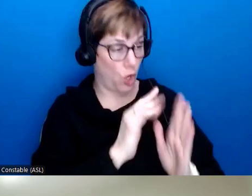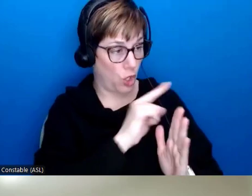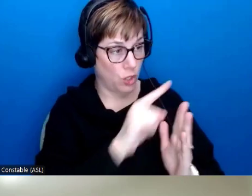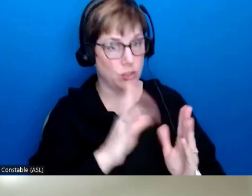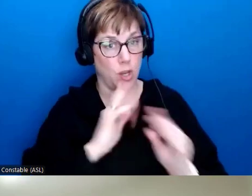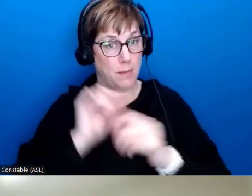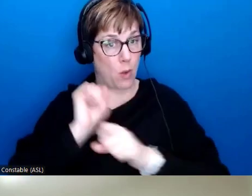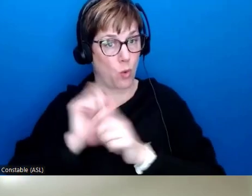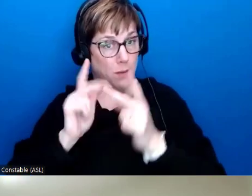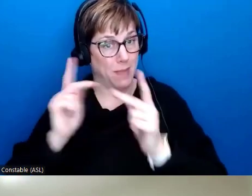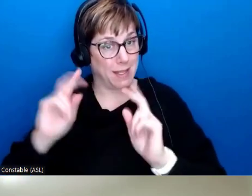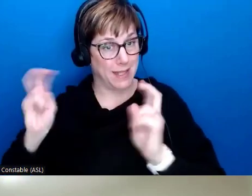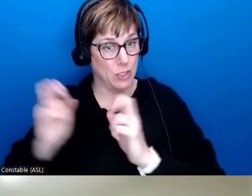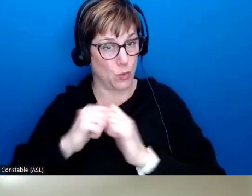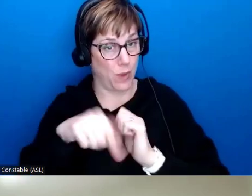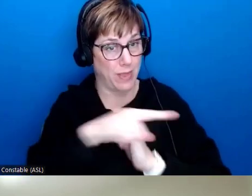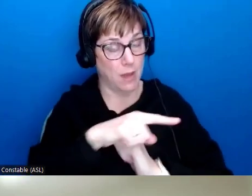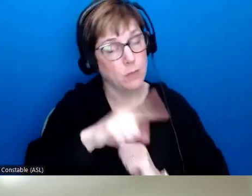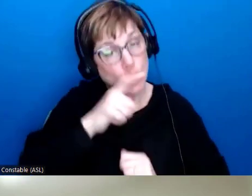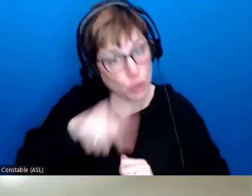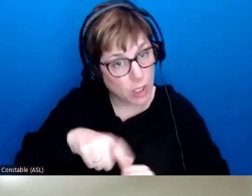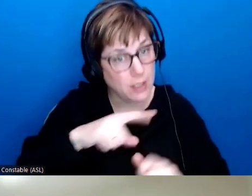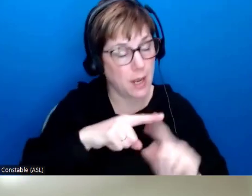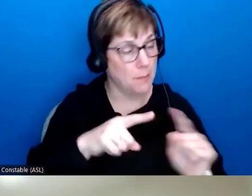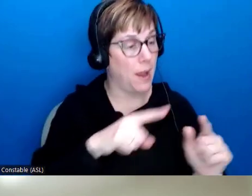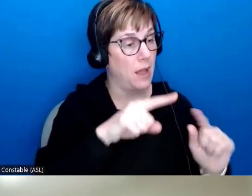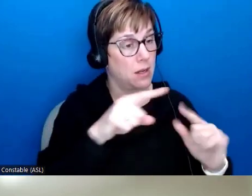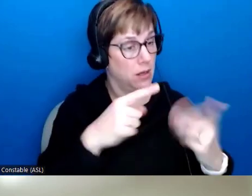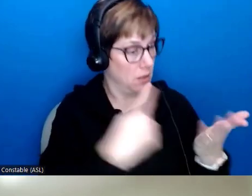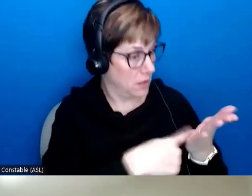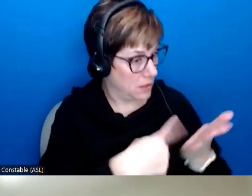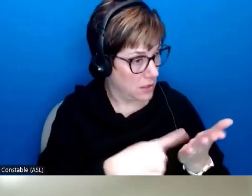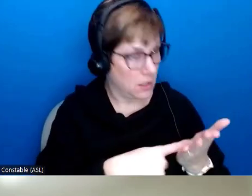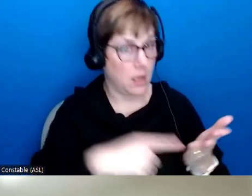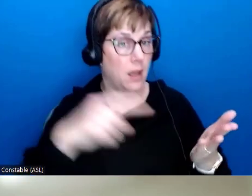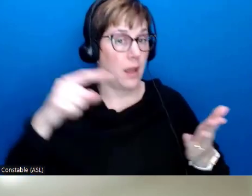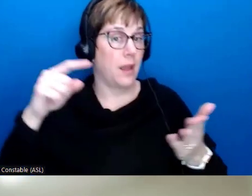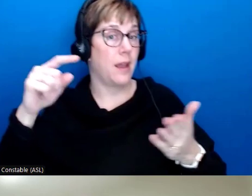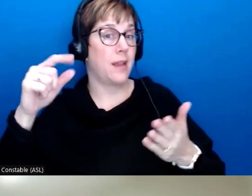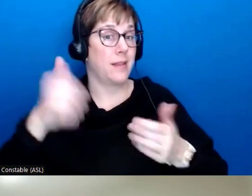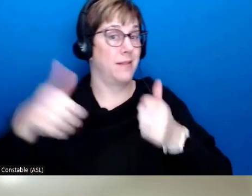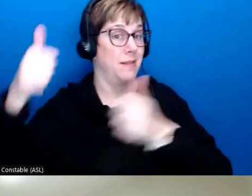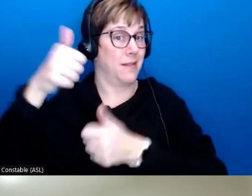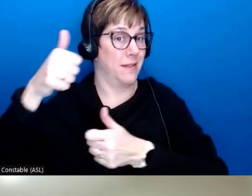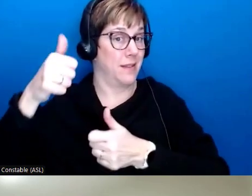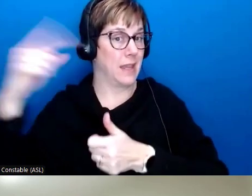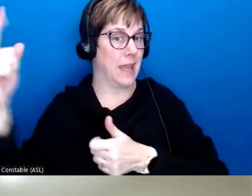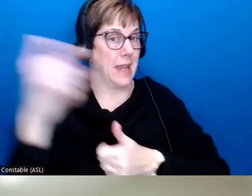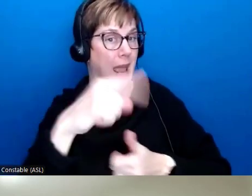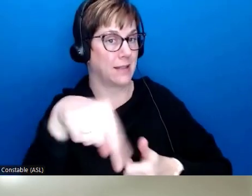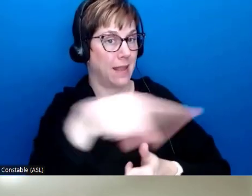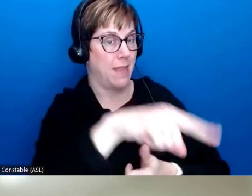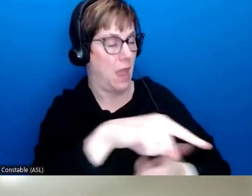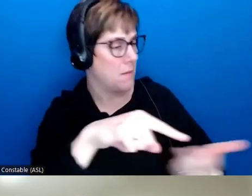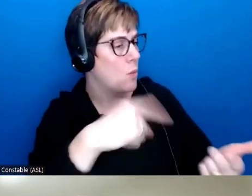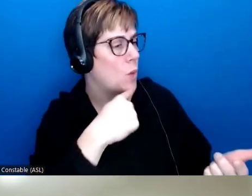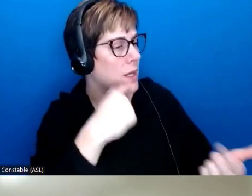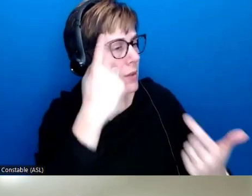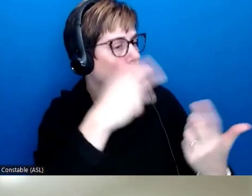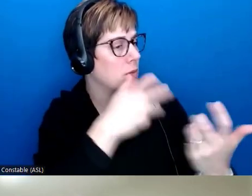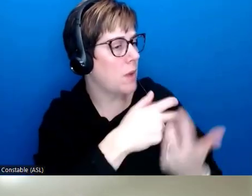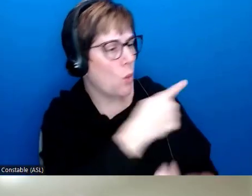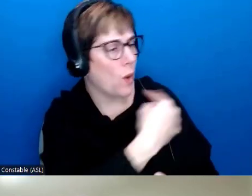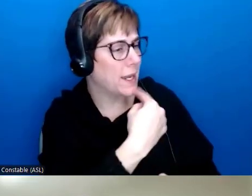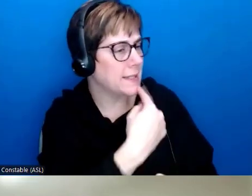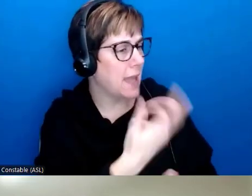shouldn't, you're opening the door for your employer to be able to ask those colleagues, well, what did he say to you about this reasonable accommodation request? You're